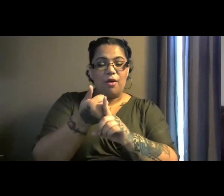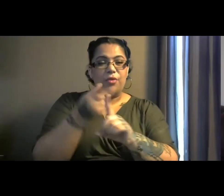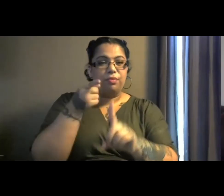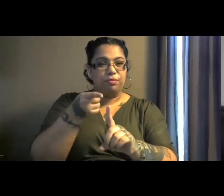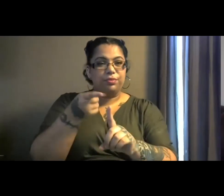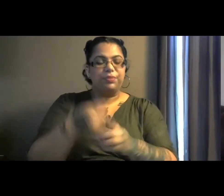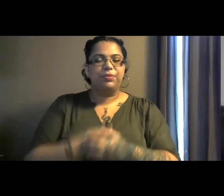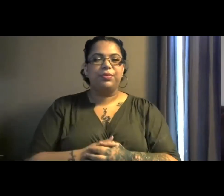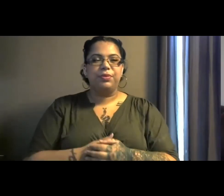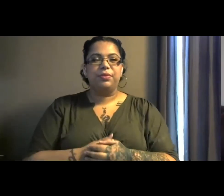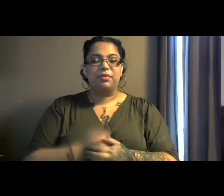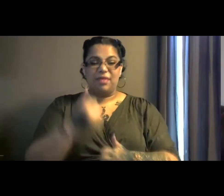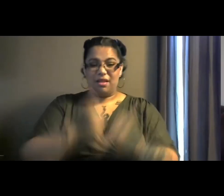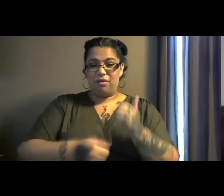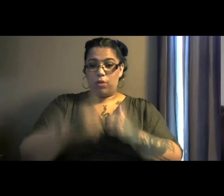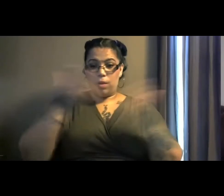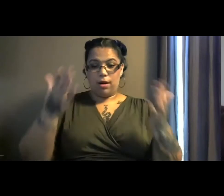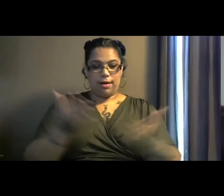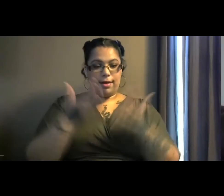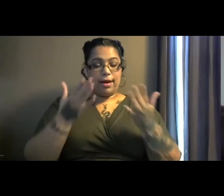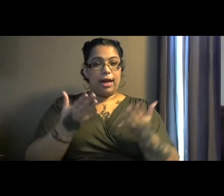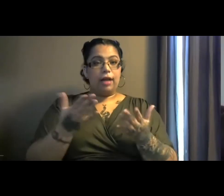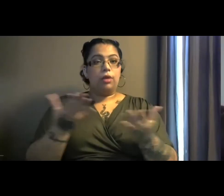here today is blessed,